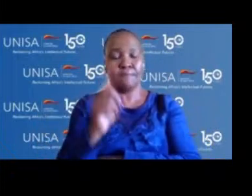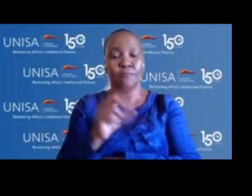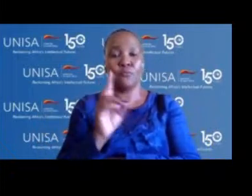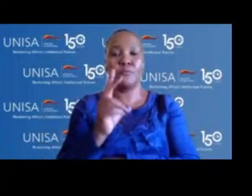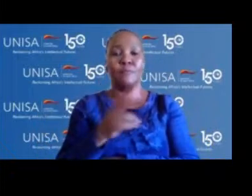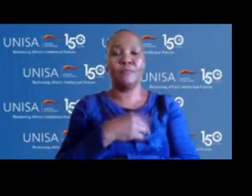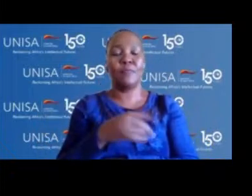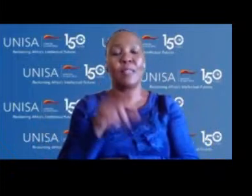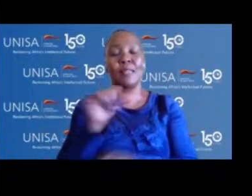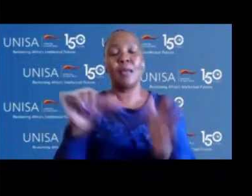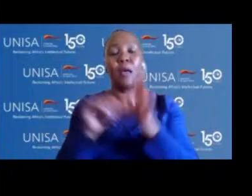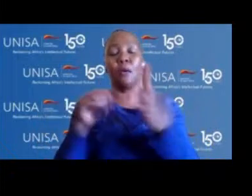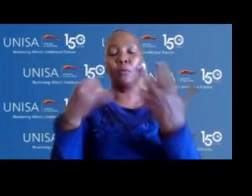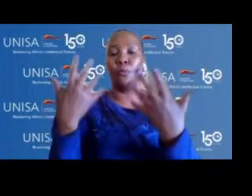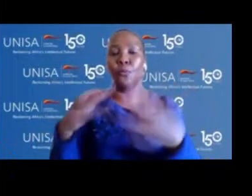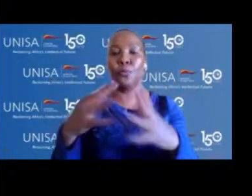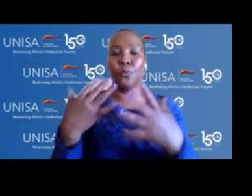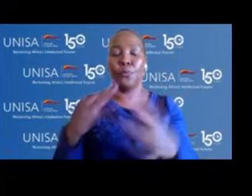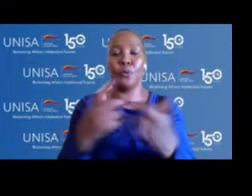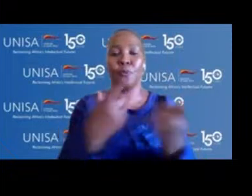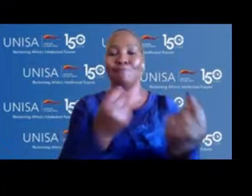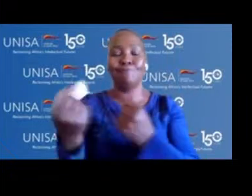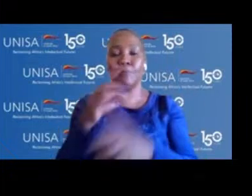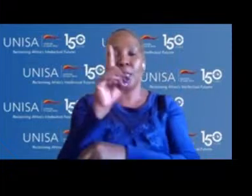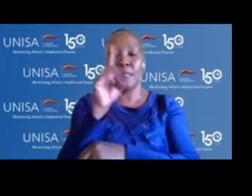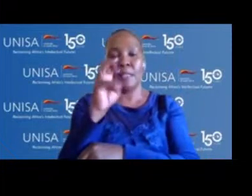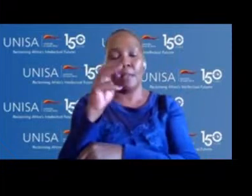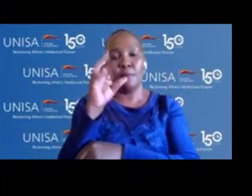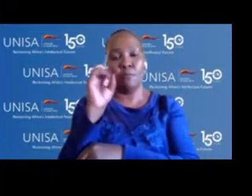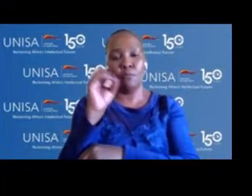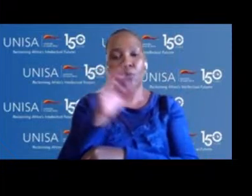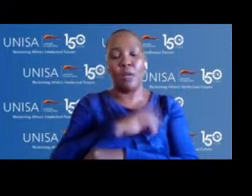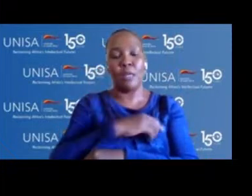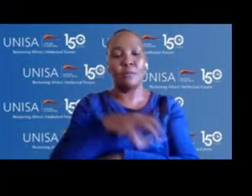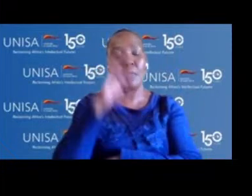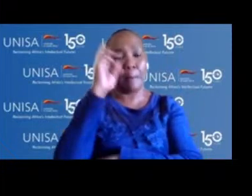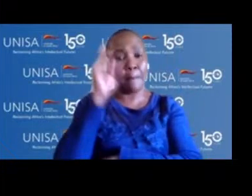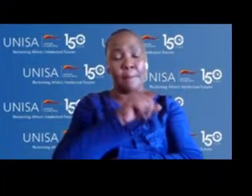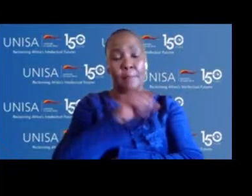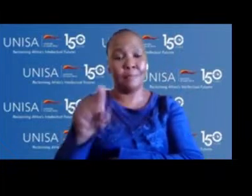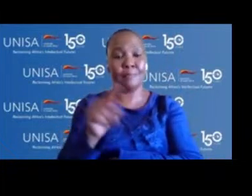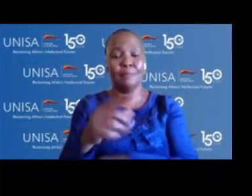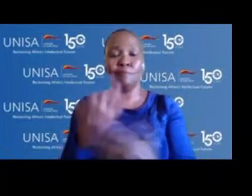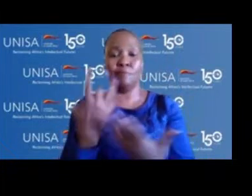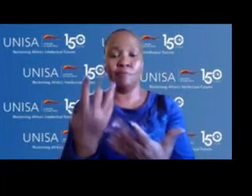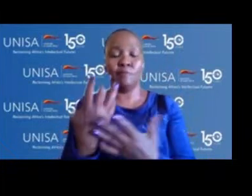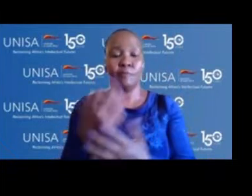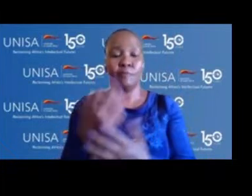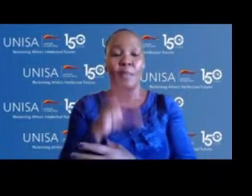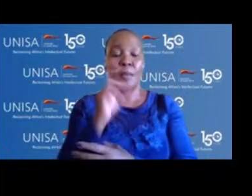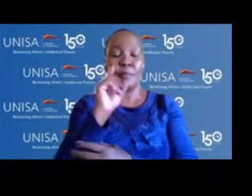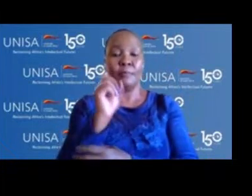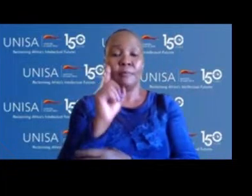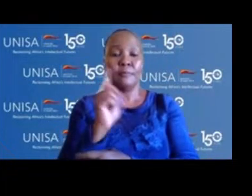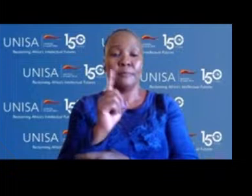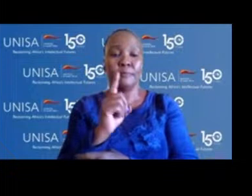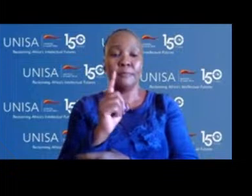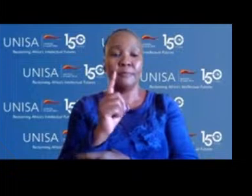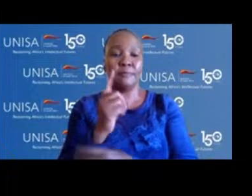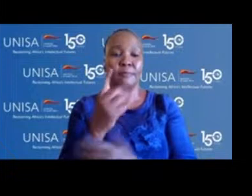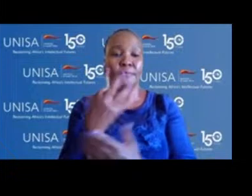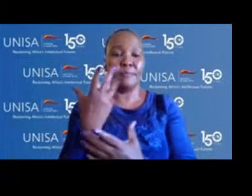it's so important to do the demo. I just want to remind you guys, I see a note that came through my